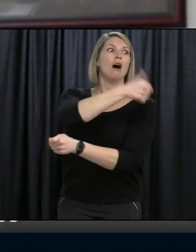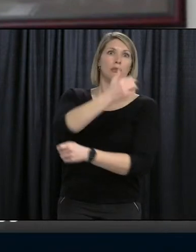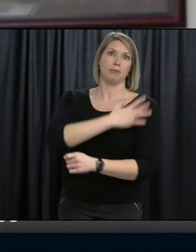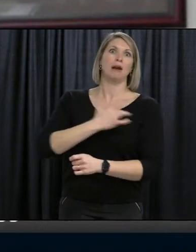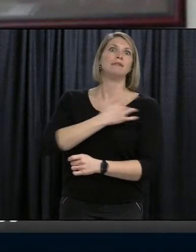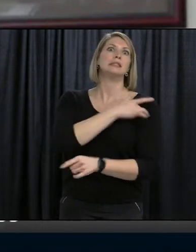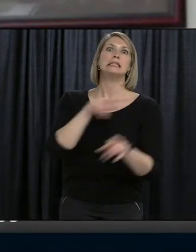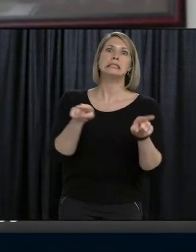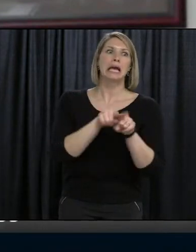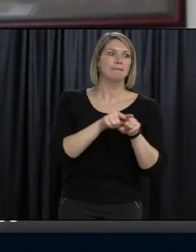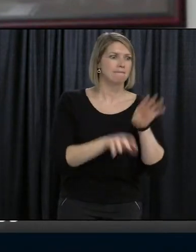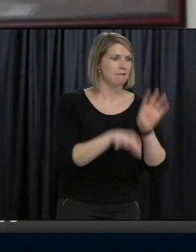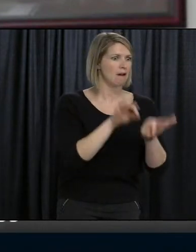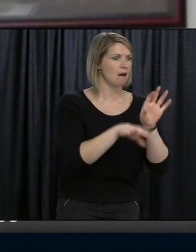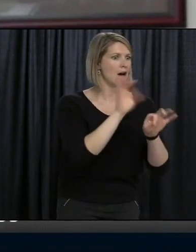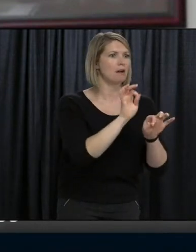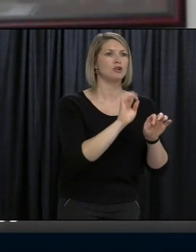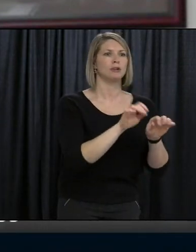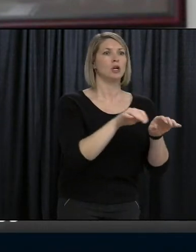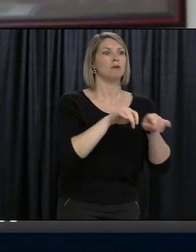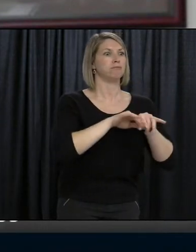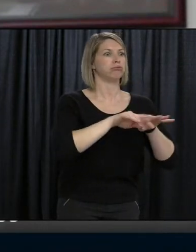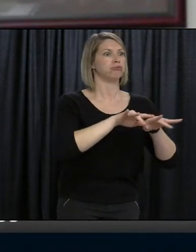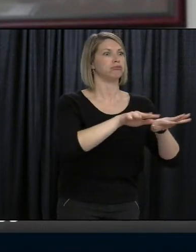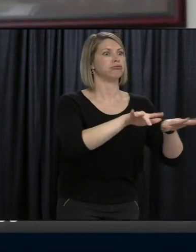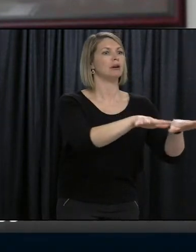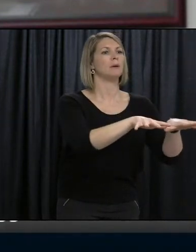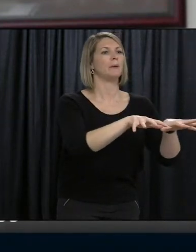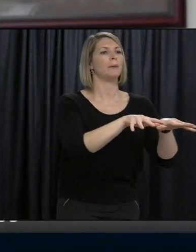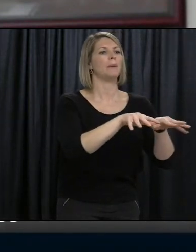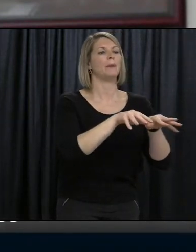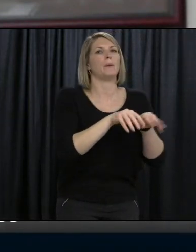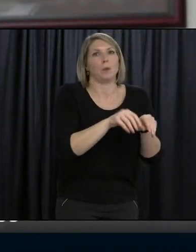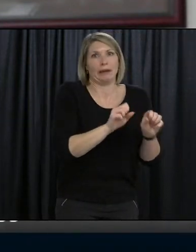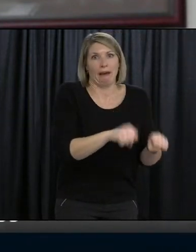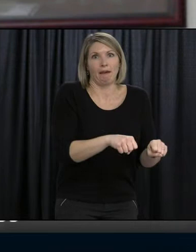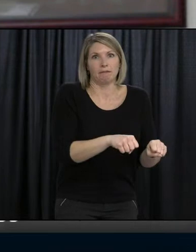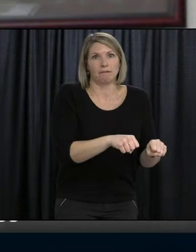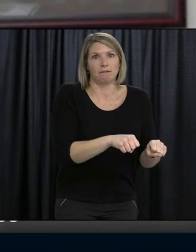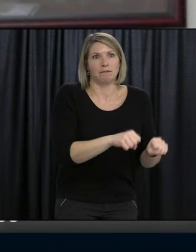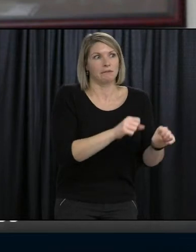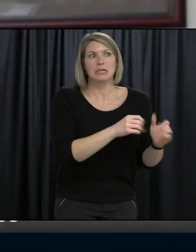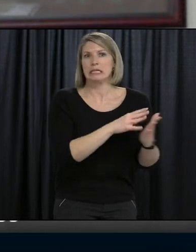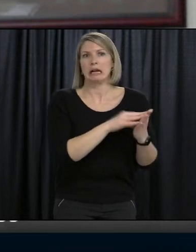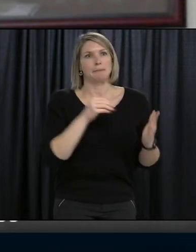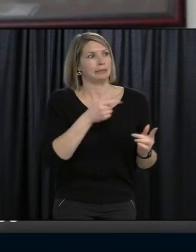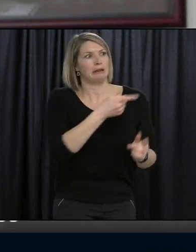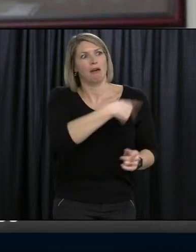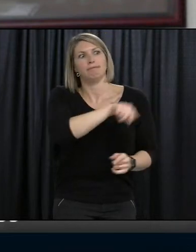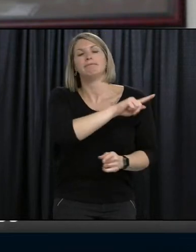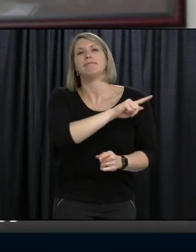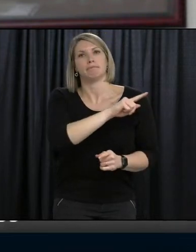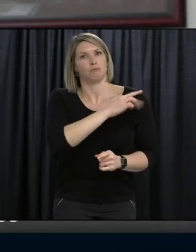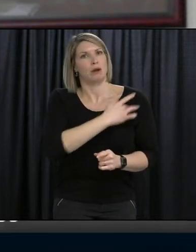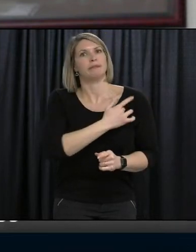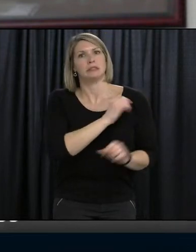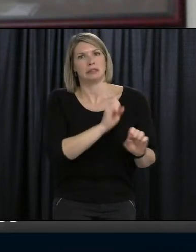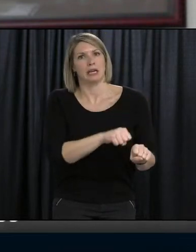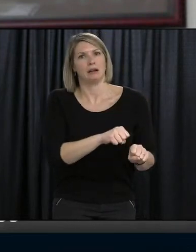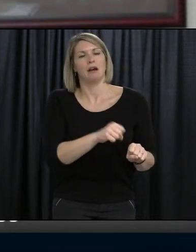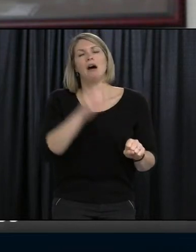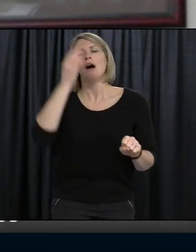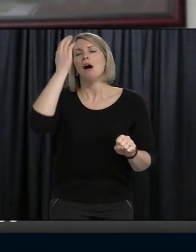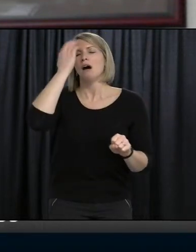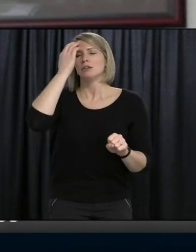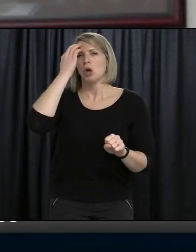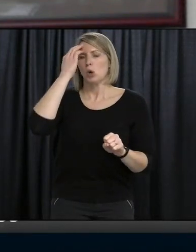And we can do that too. The mildness of the symptoms is typical of youth. And it's important